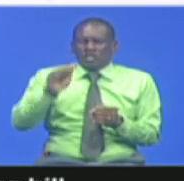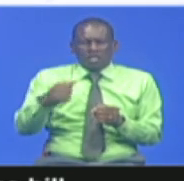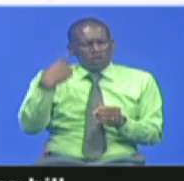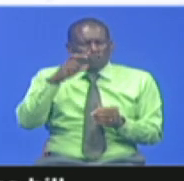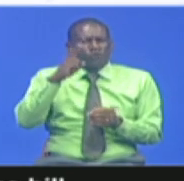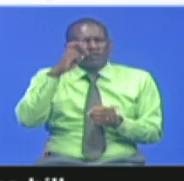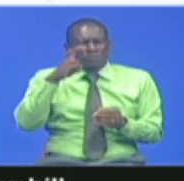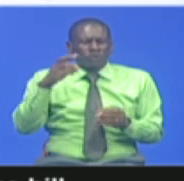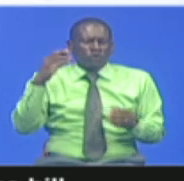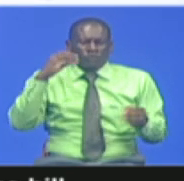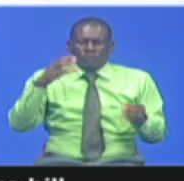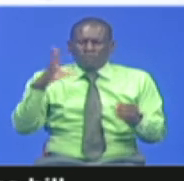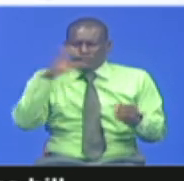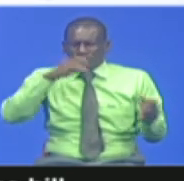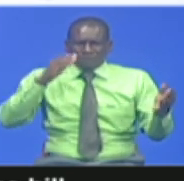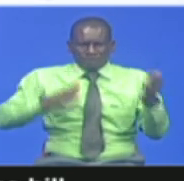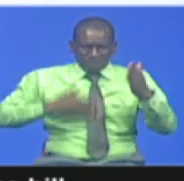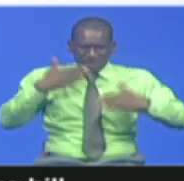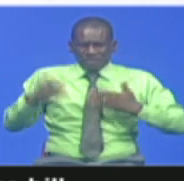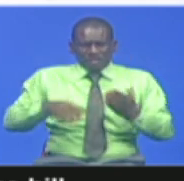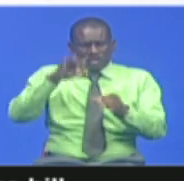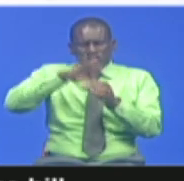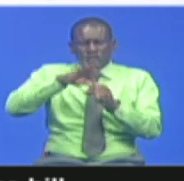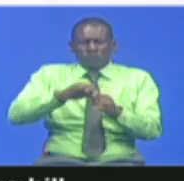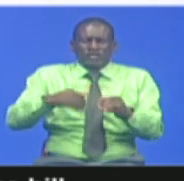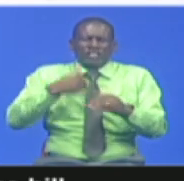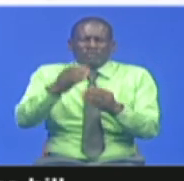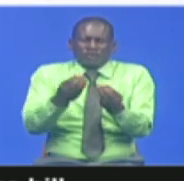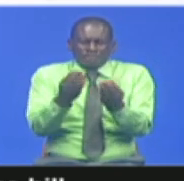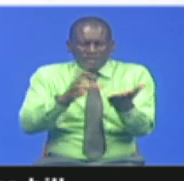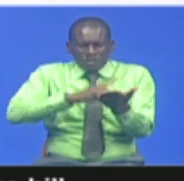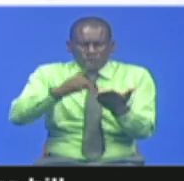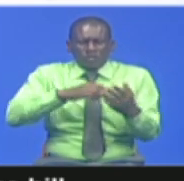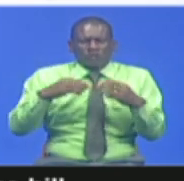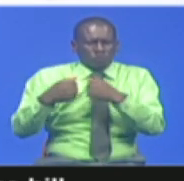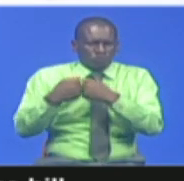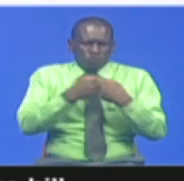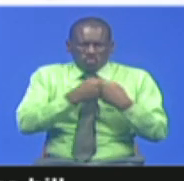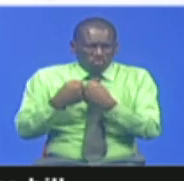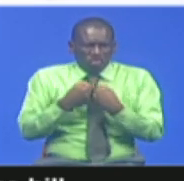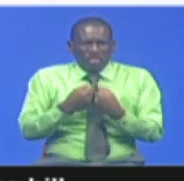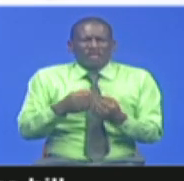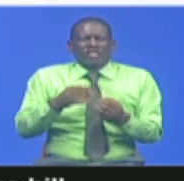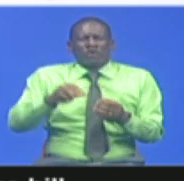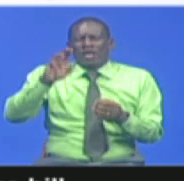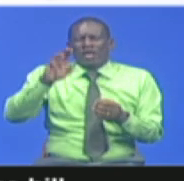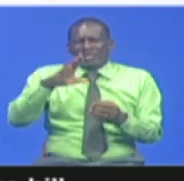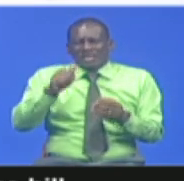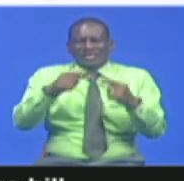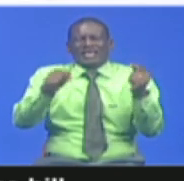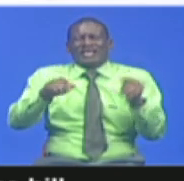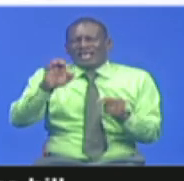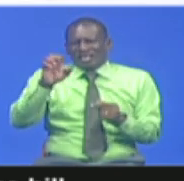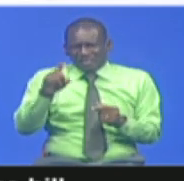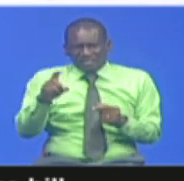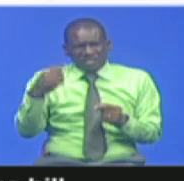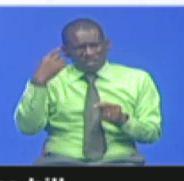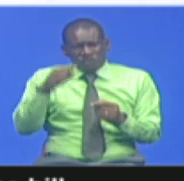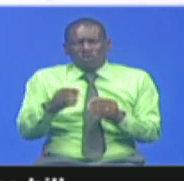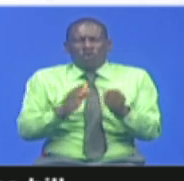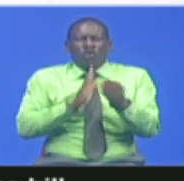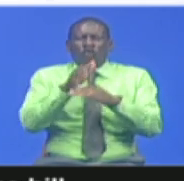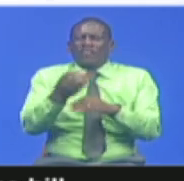of gross misconduct. The vote followed weeks of a standoff pitting the MCAs against the executive. All the 30